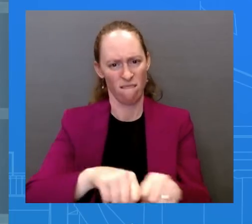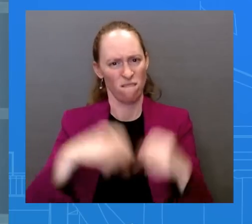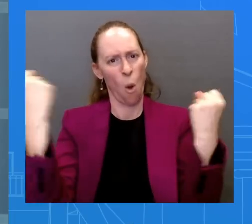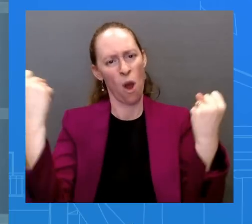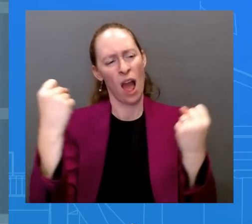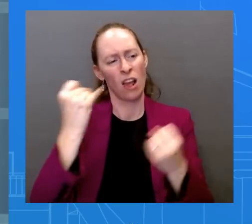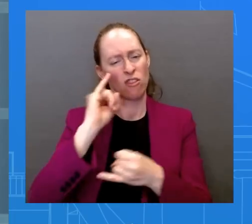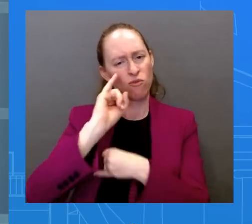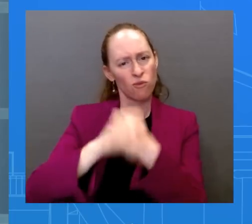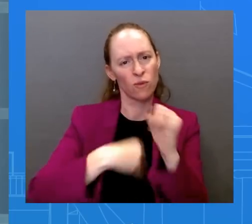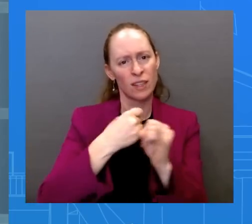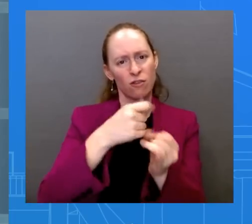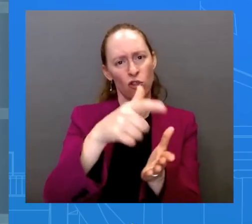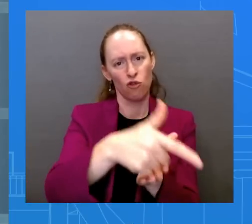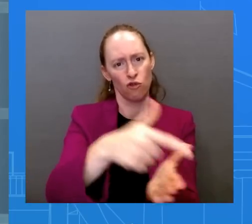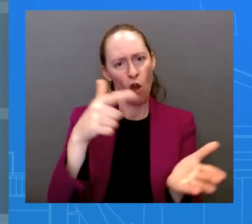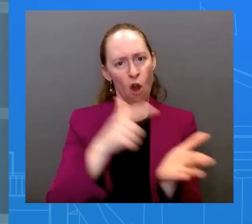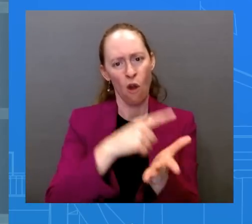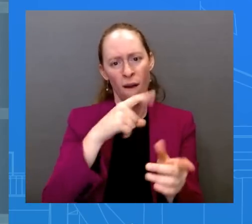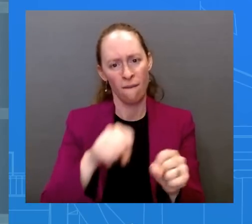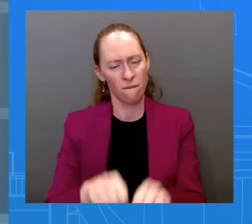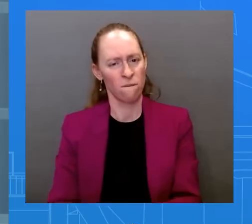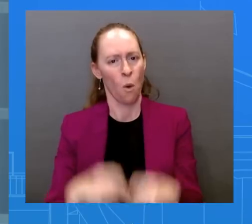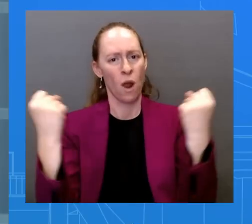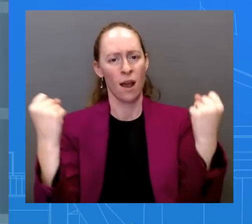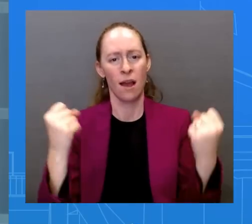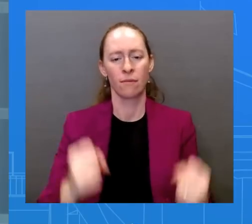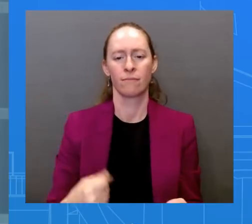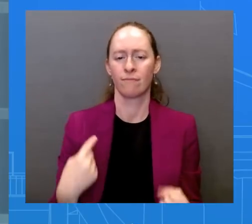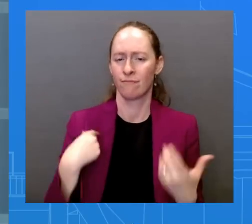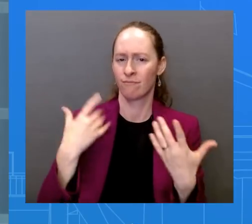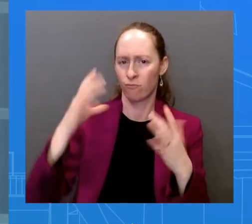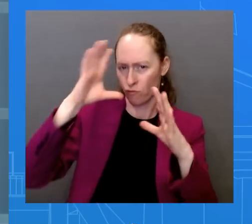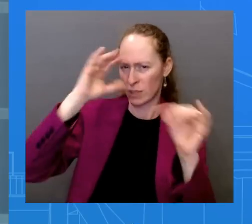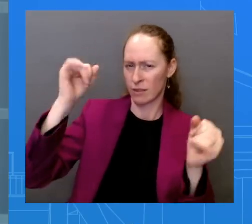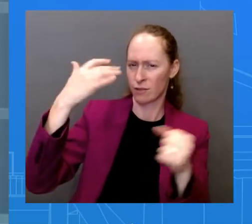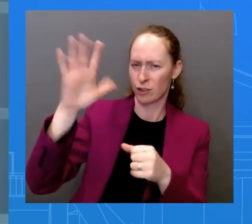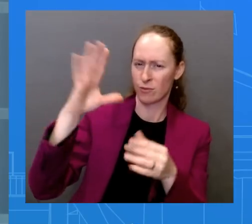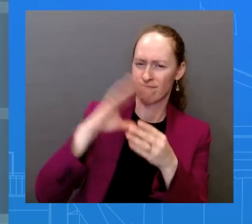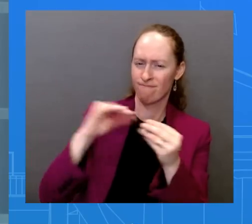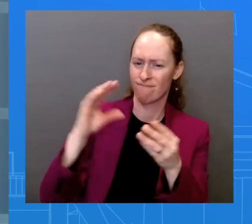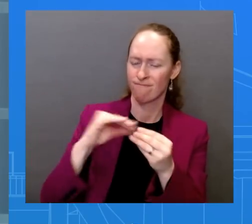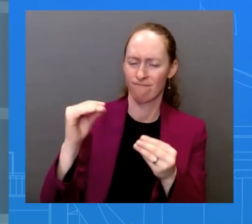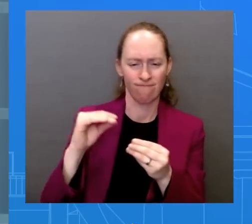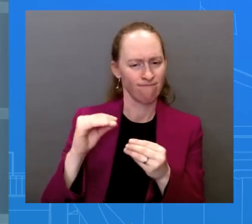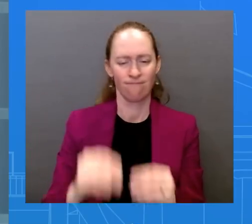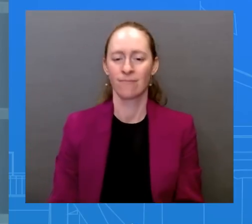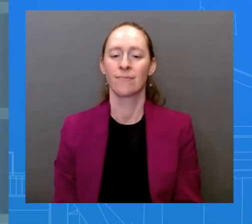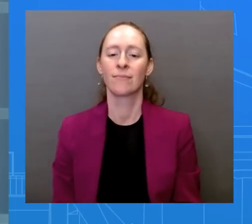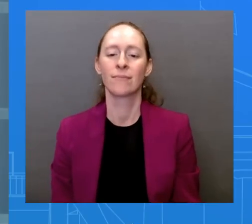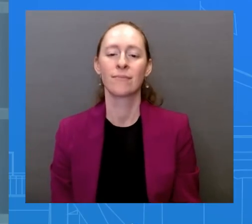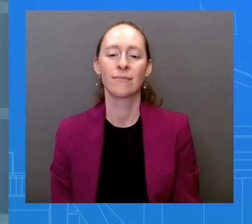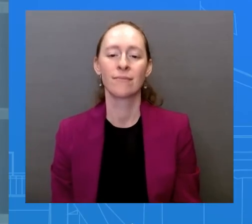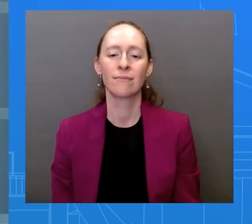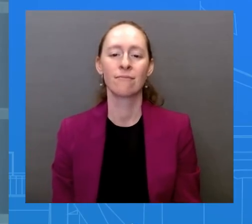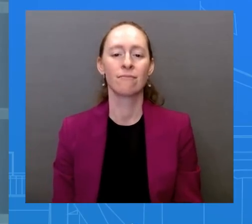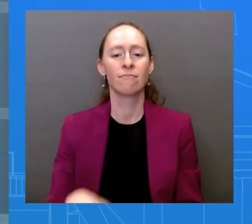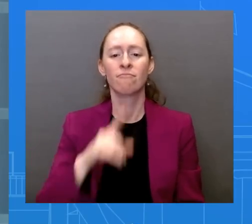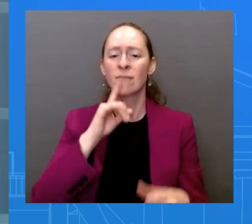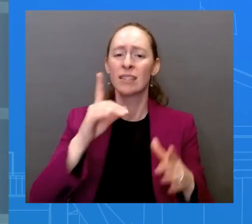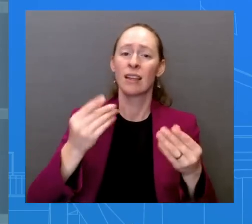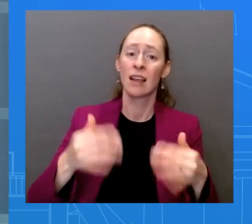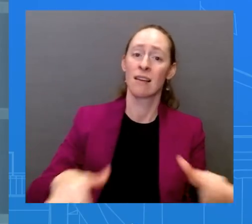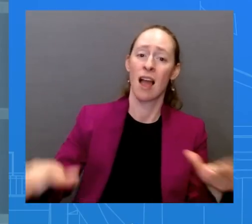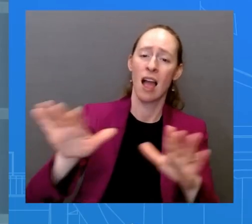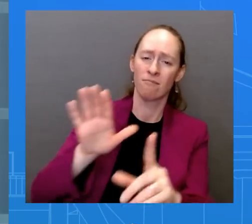president at UNGA last week, and it's an affront to the principles of sovereignty and territorial integrity that underpin the international system and are